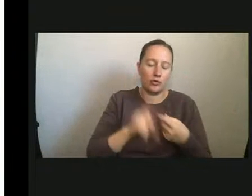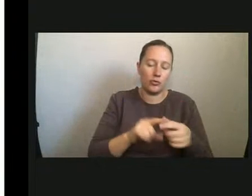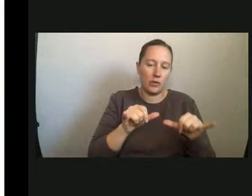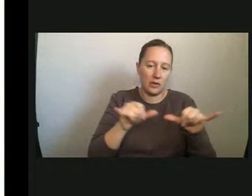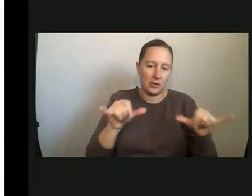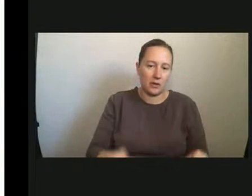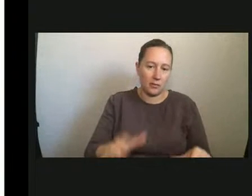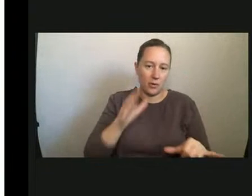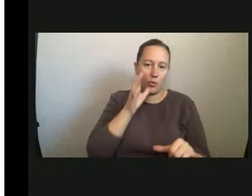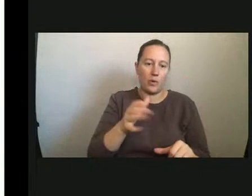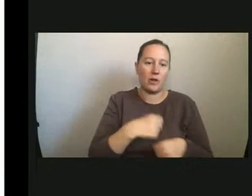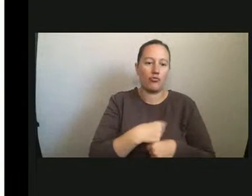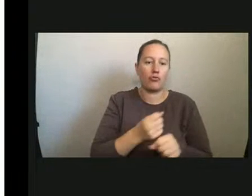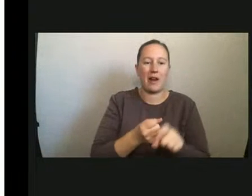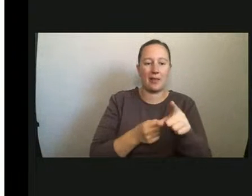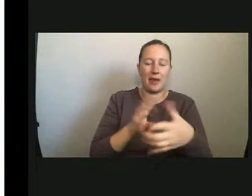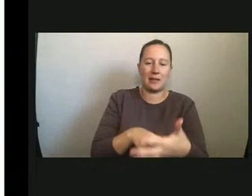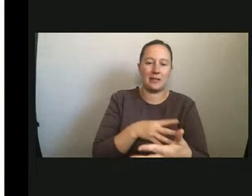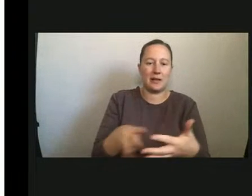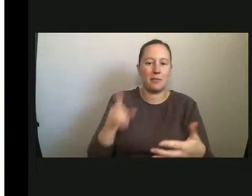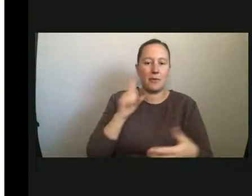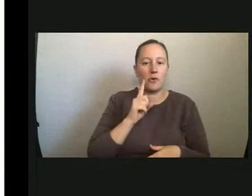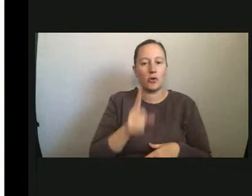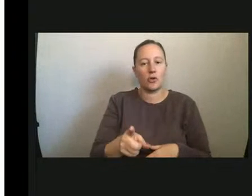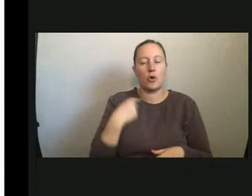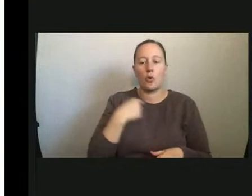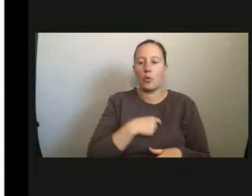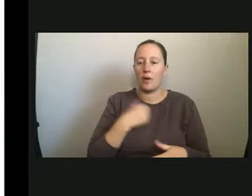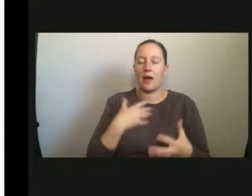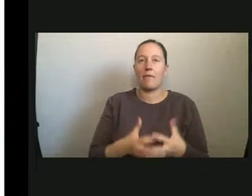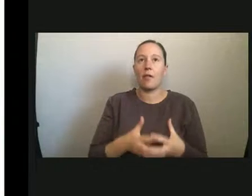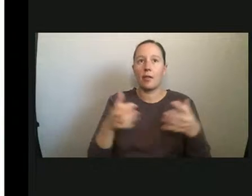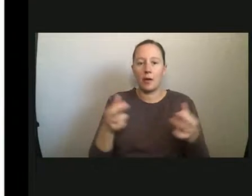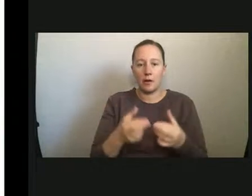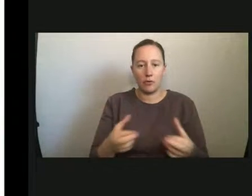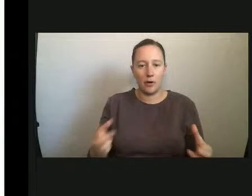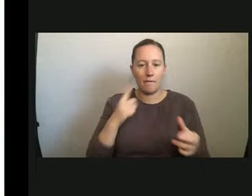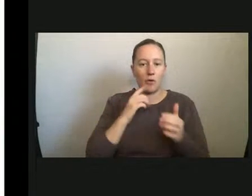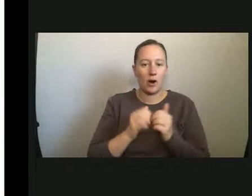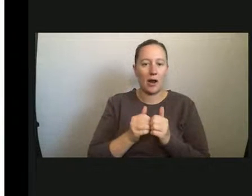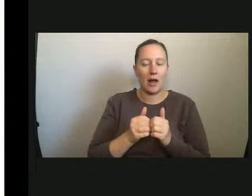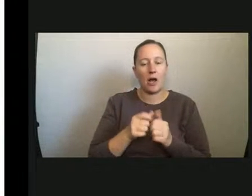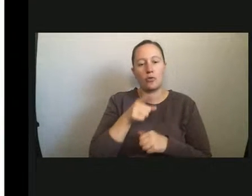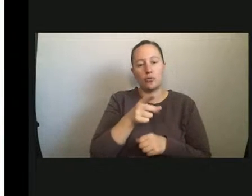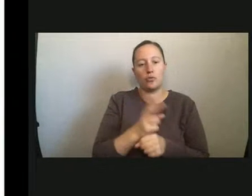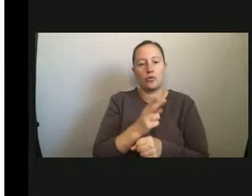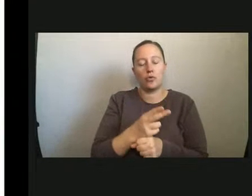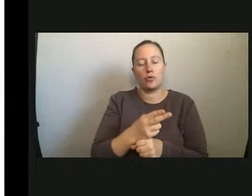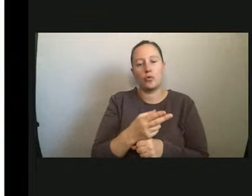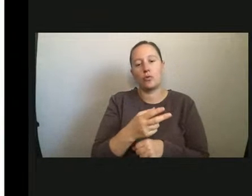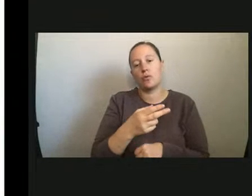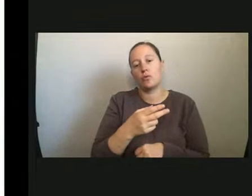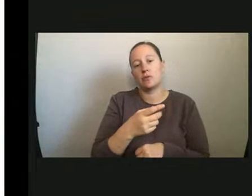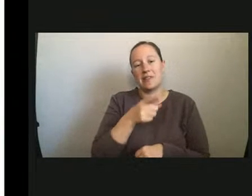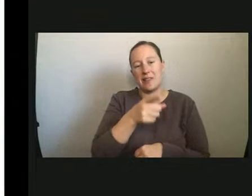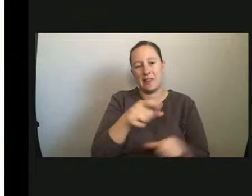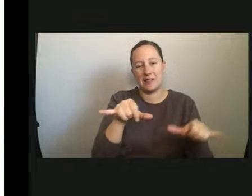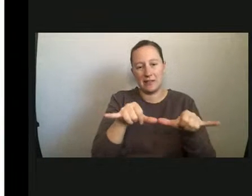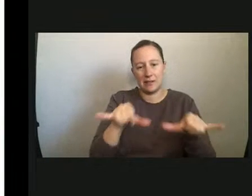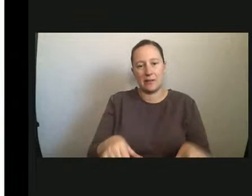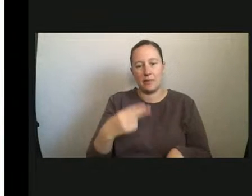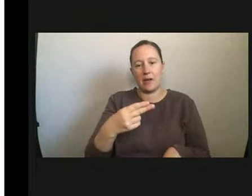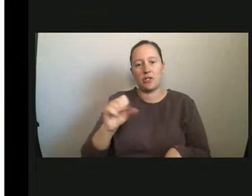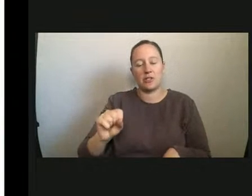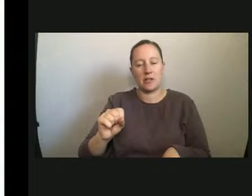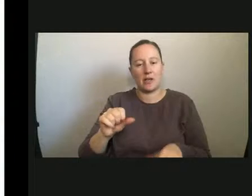It will populate this table for you. And we have a lot of resources on using the human subject system on our HSS training site, which